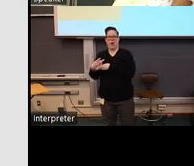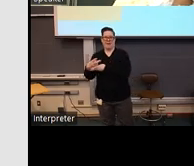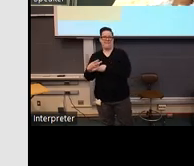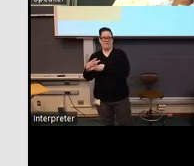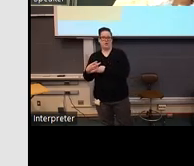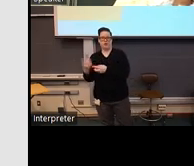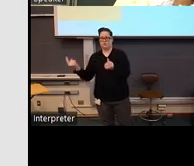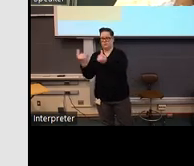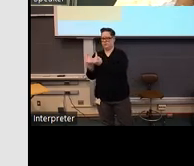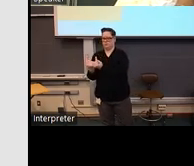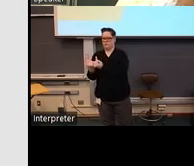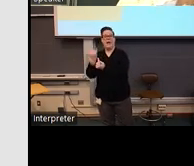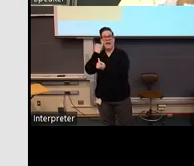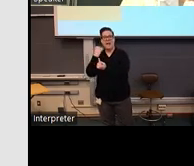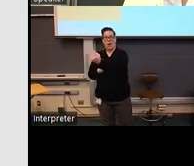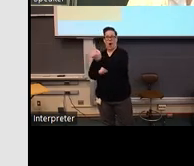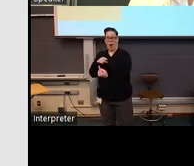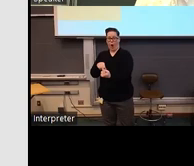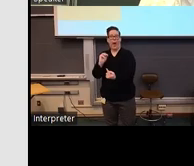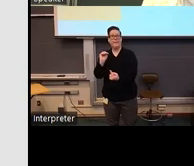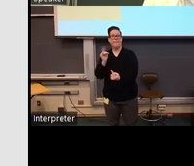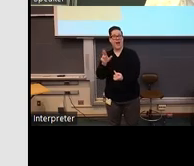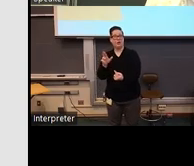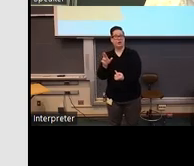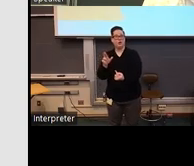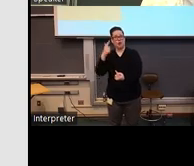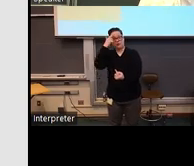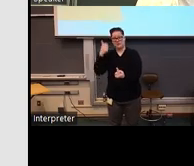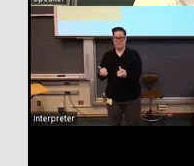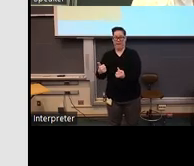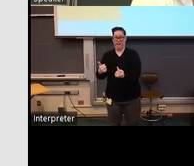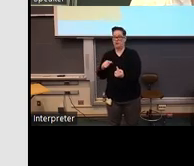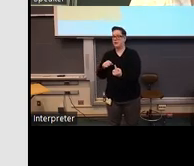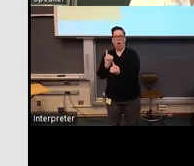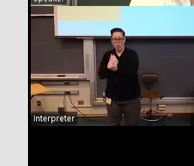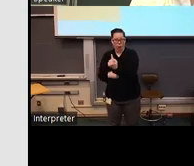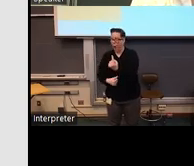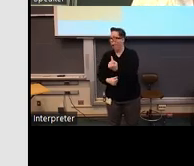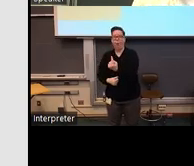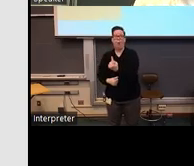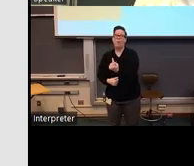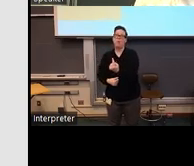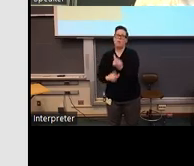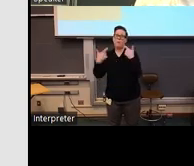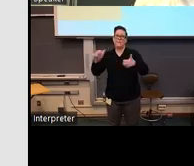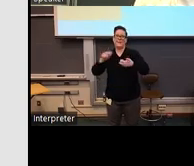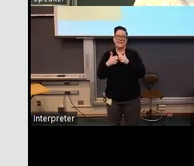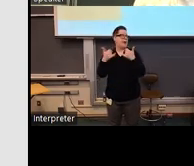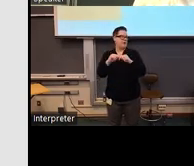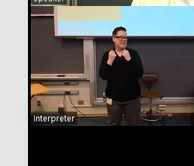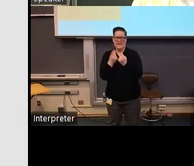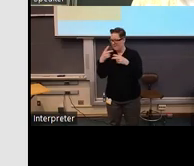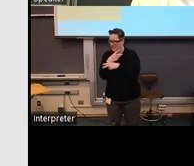accompanied? If they're not accompanied, now that's a whole different, that poses a whole new issue. Now the team has to really work